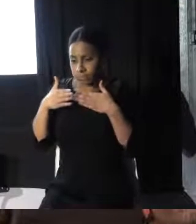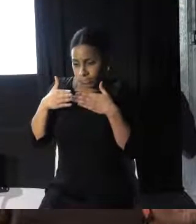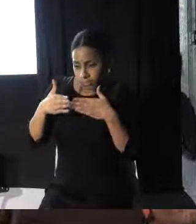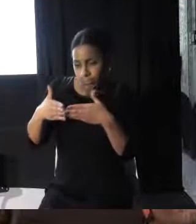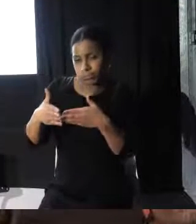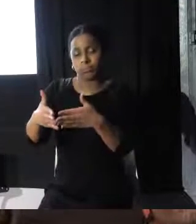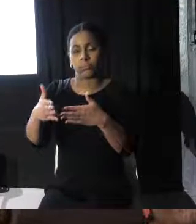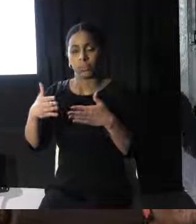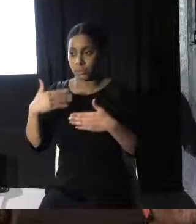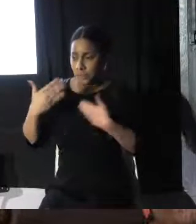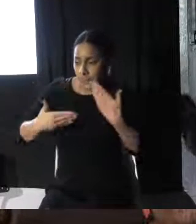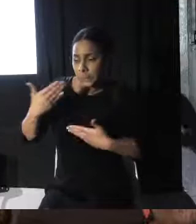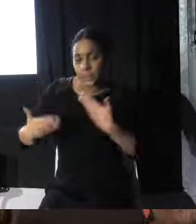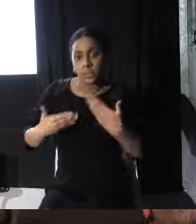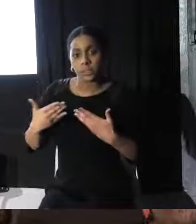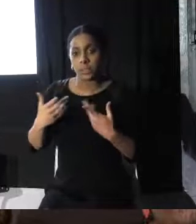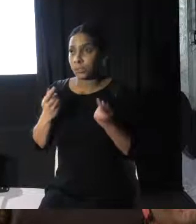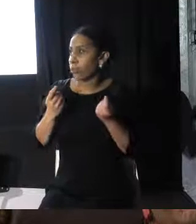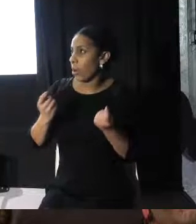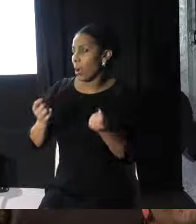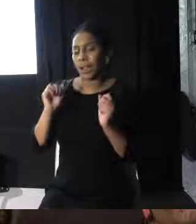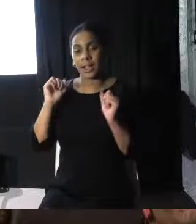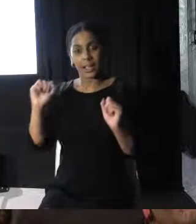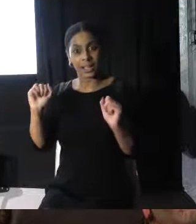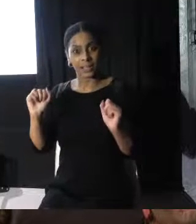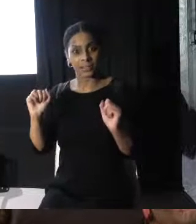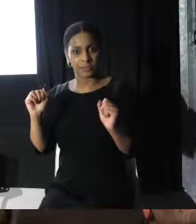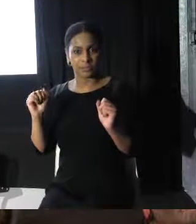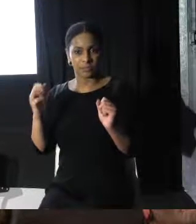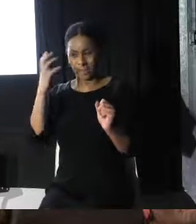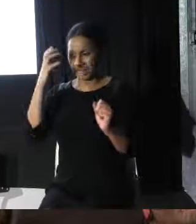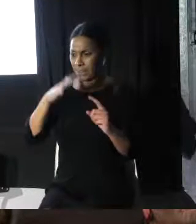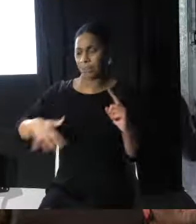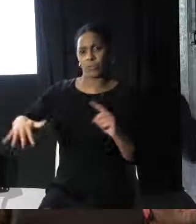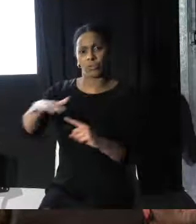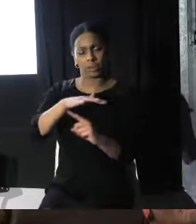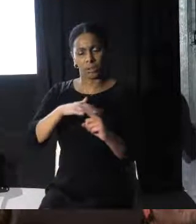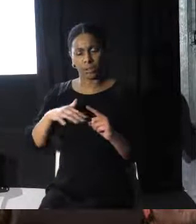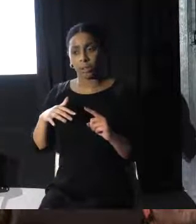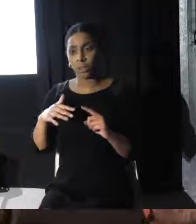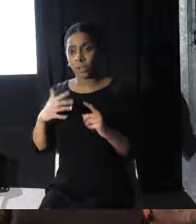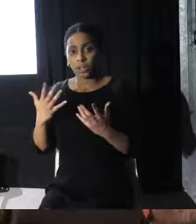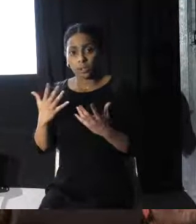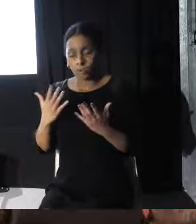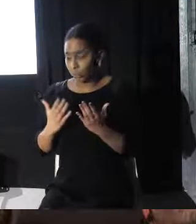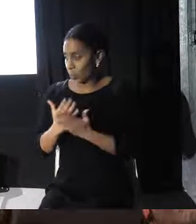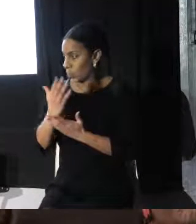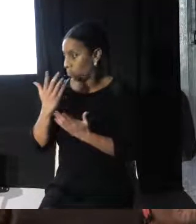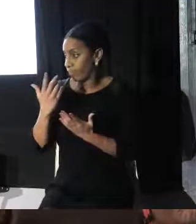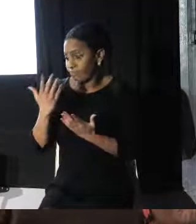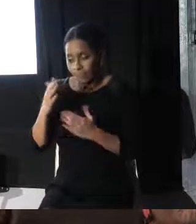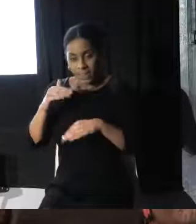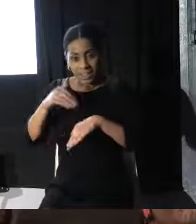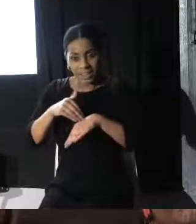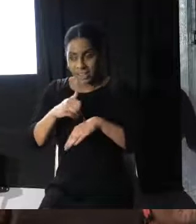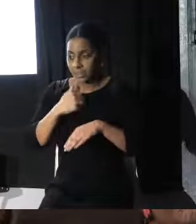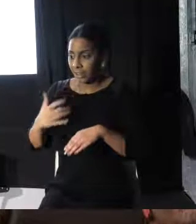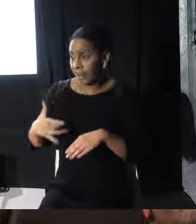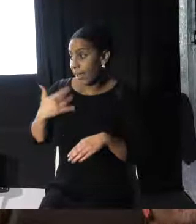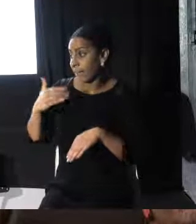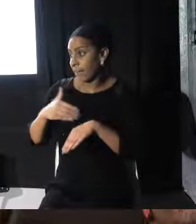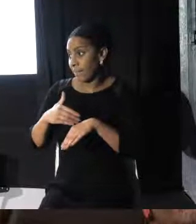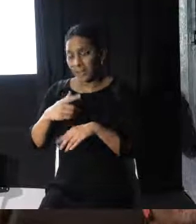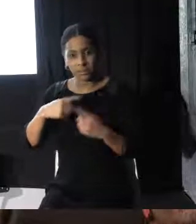and imperial projects, cuts through all of our lives and deaths inside and outside the